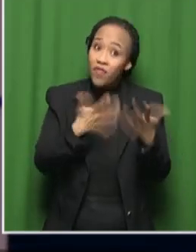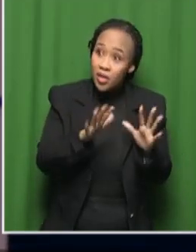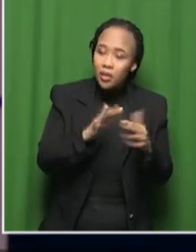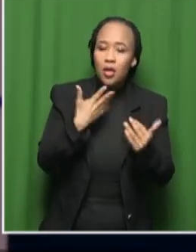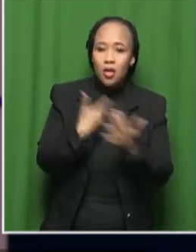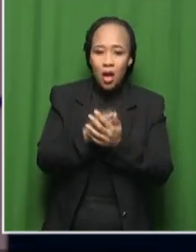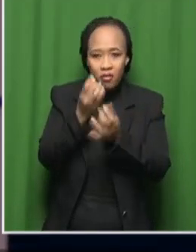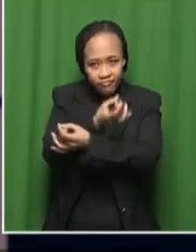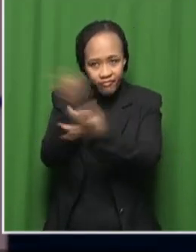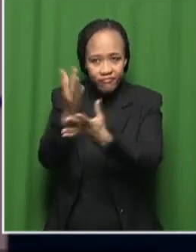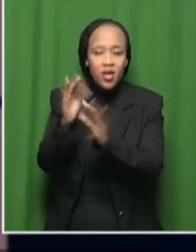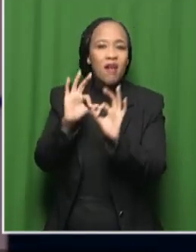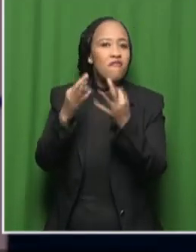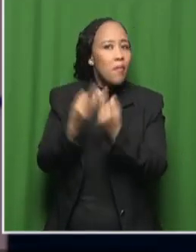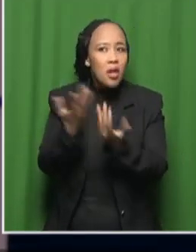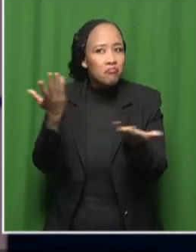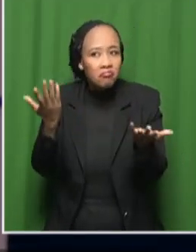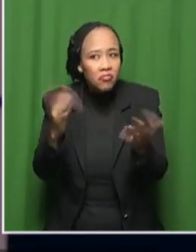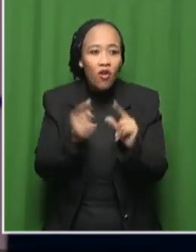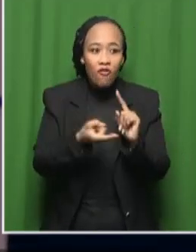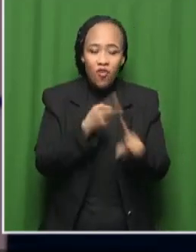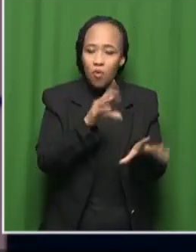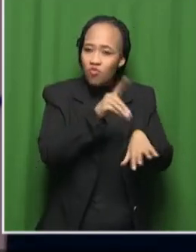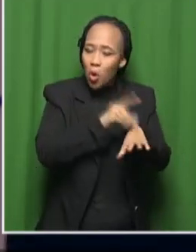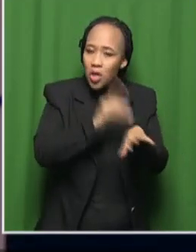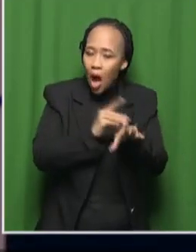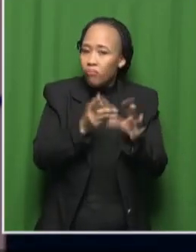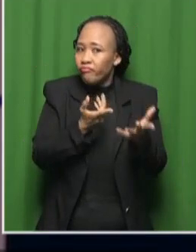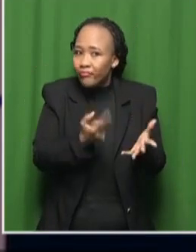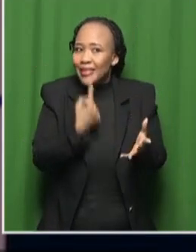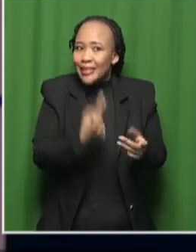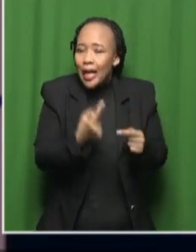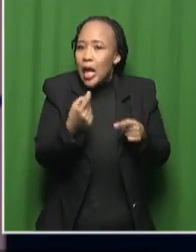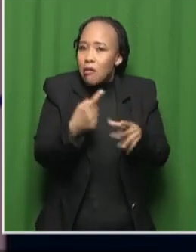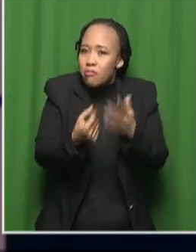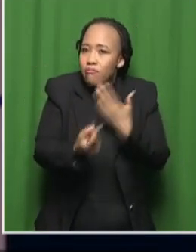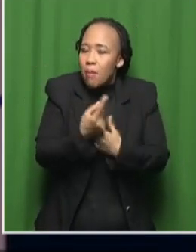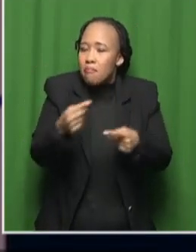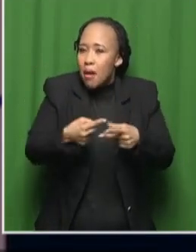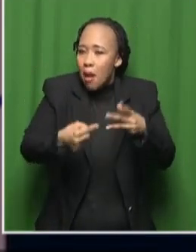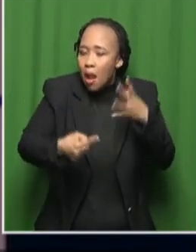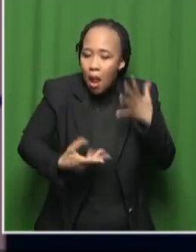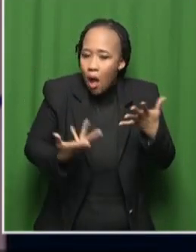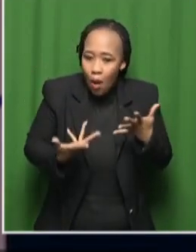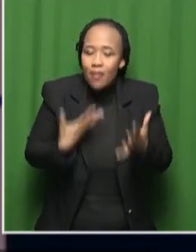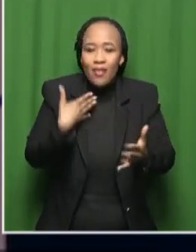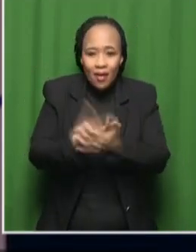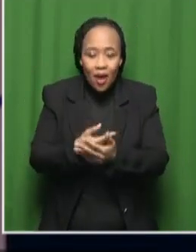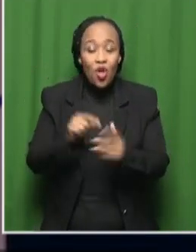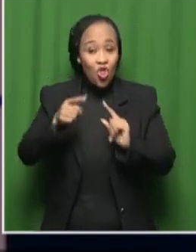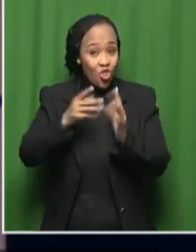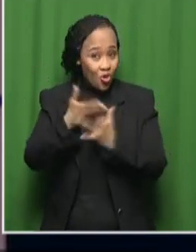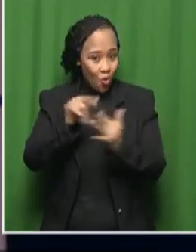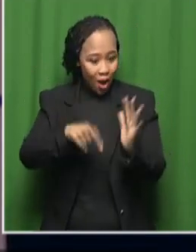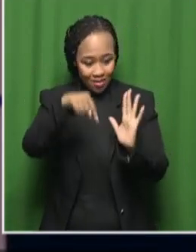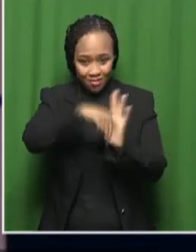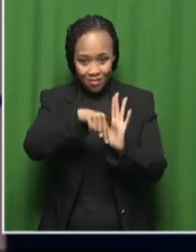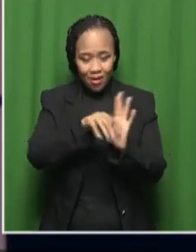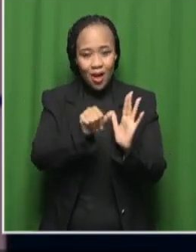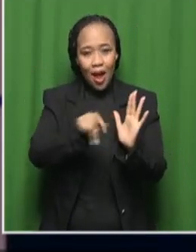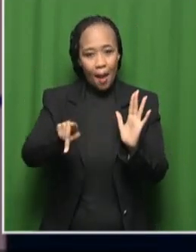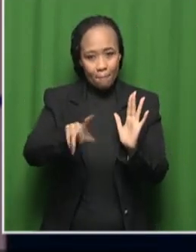on with whoever was sick. So for now, you can just upload it and keep that information because you opened it in cards and you control your